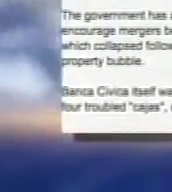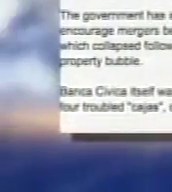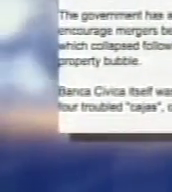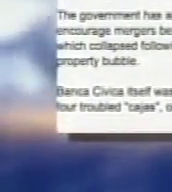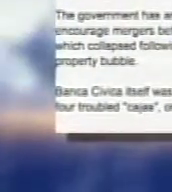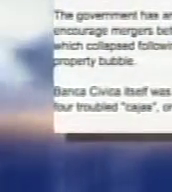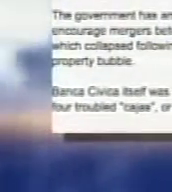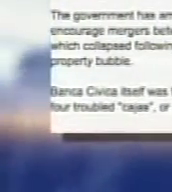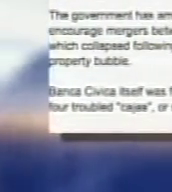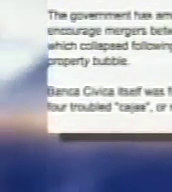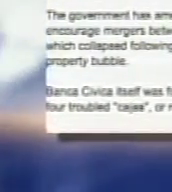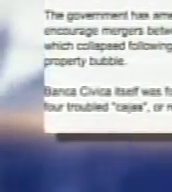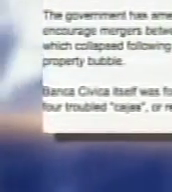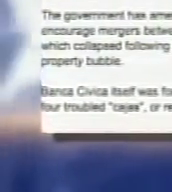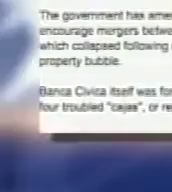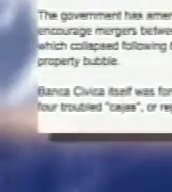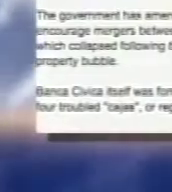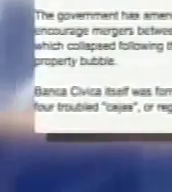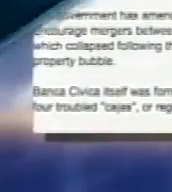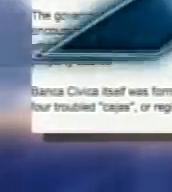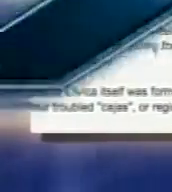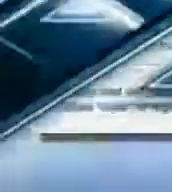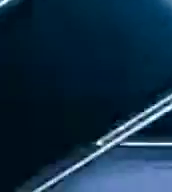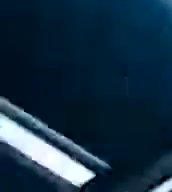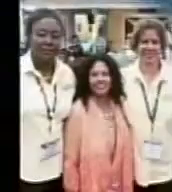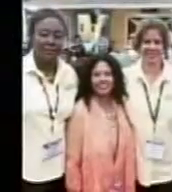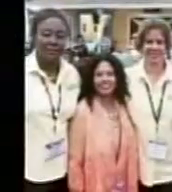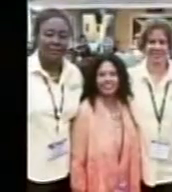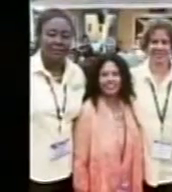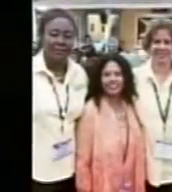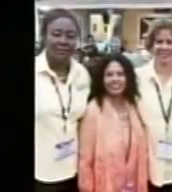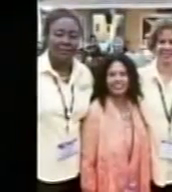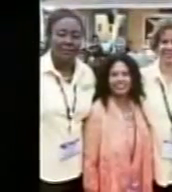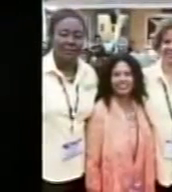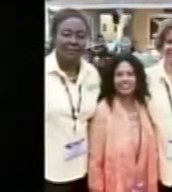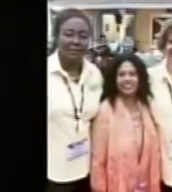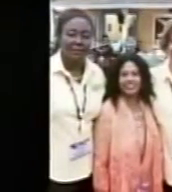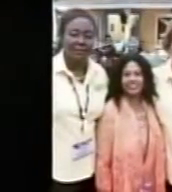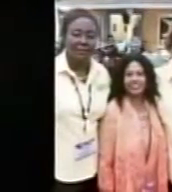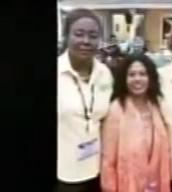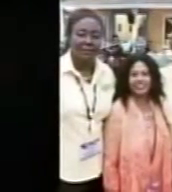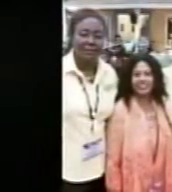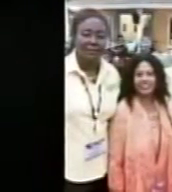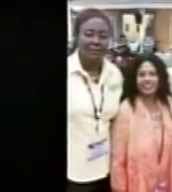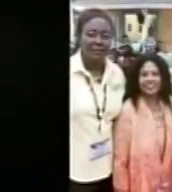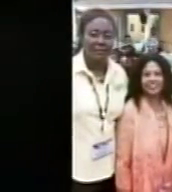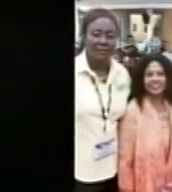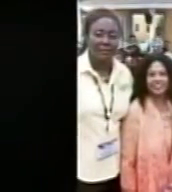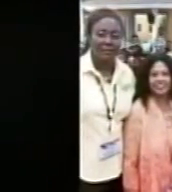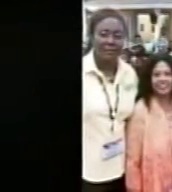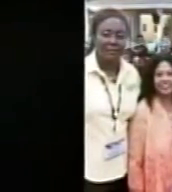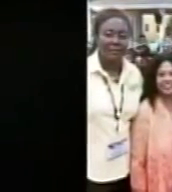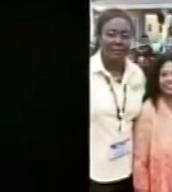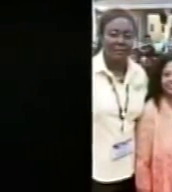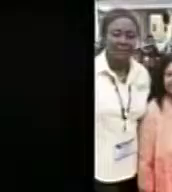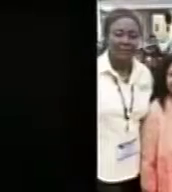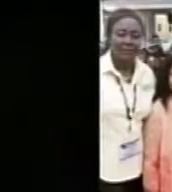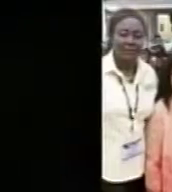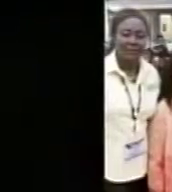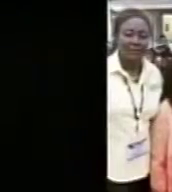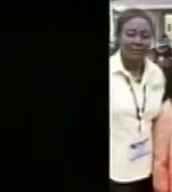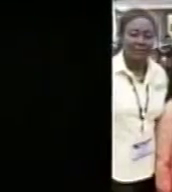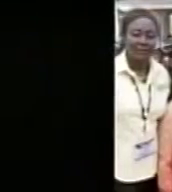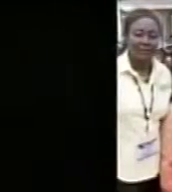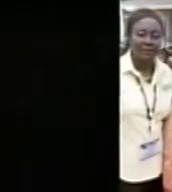mergers between banks. The new bank has acquired 14 million customers. And in regional business, the Port Authority of Jamaica is participating